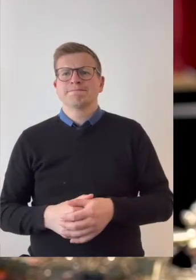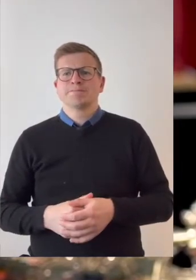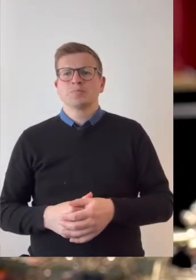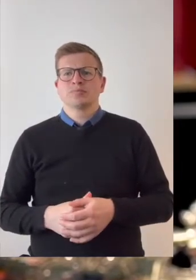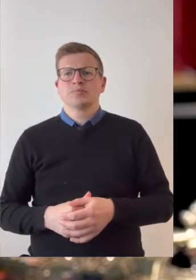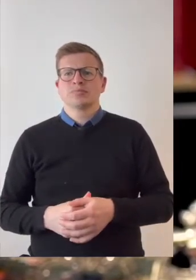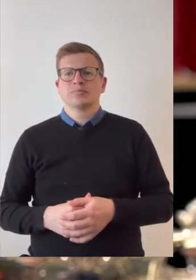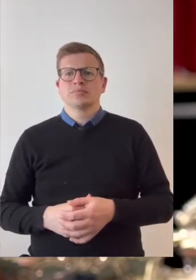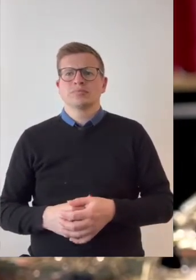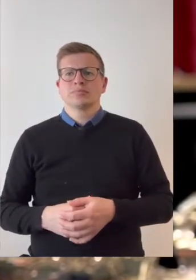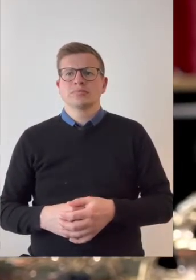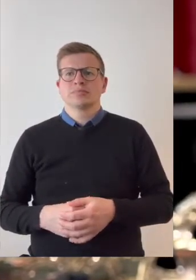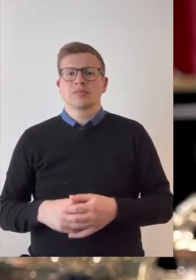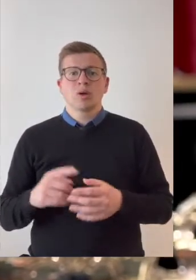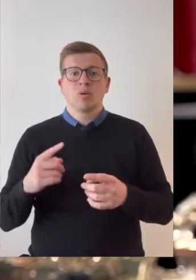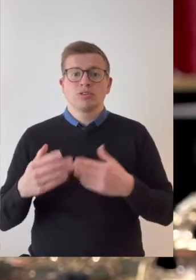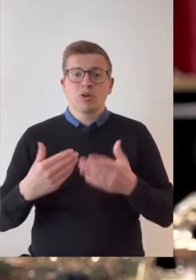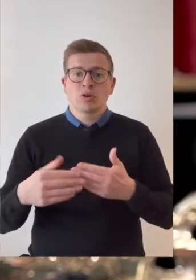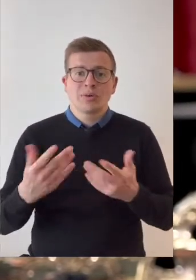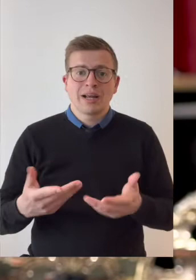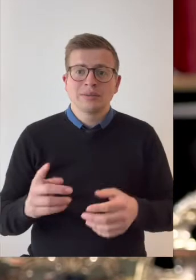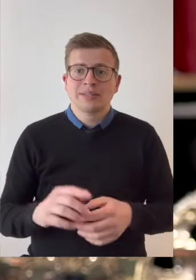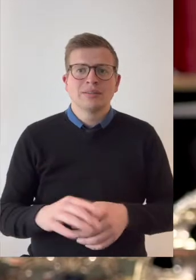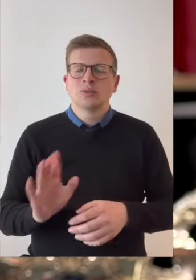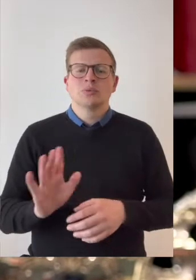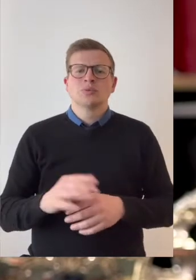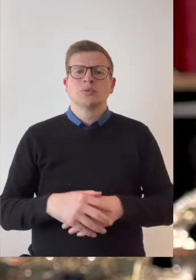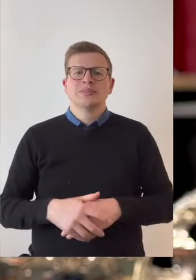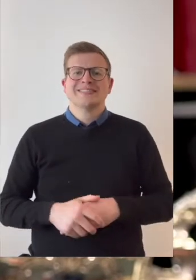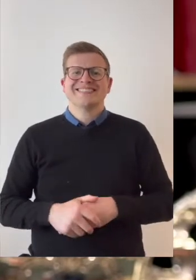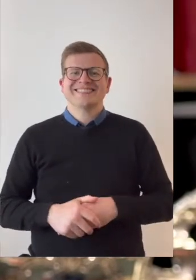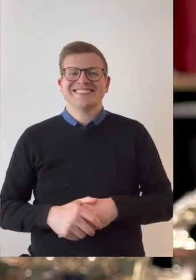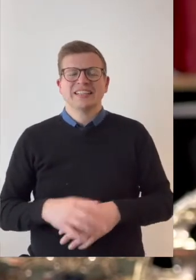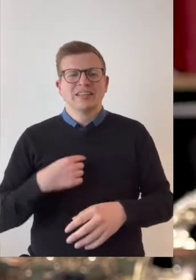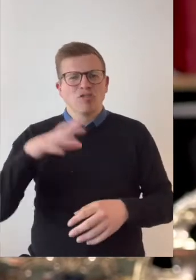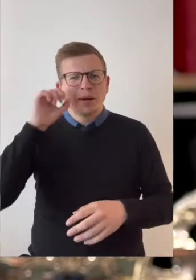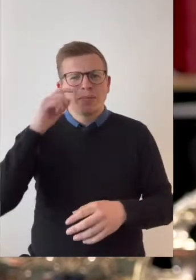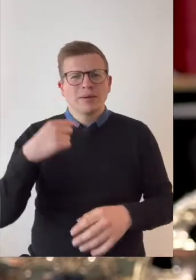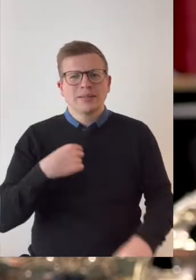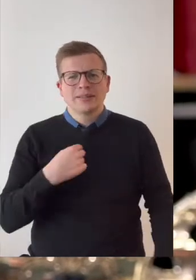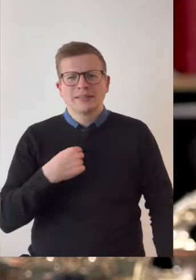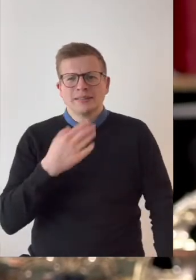the, it's not running now, is it? No. Oh, I remember,